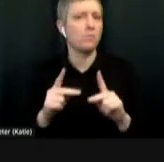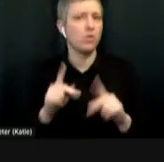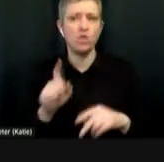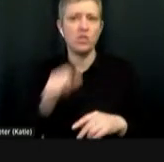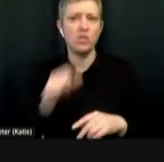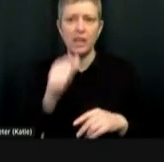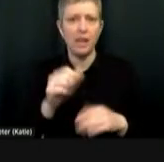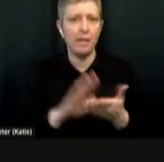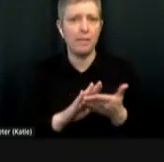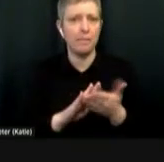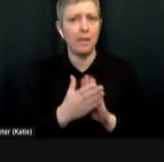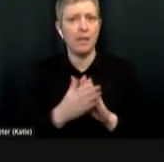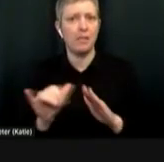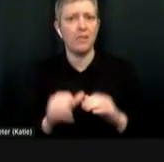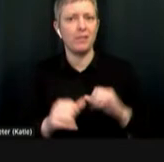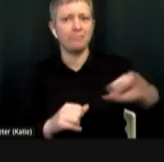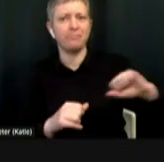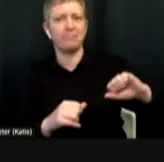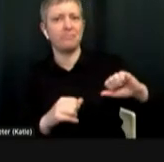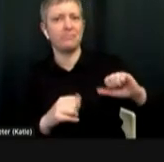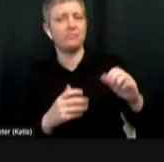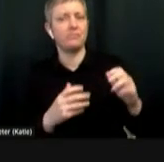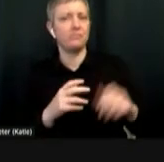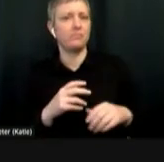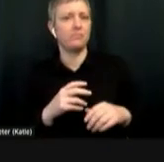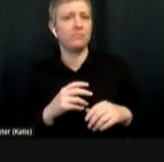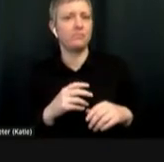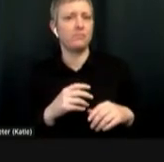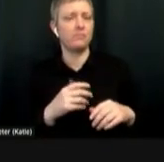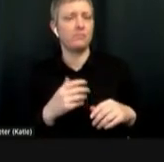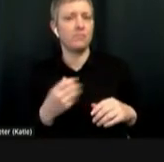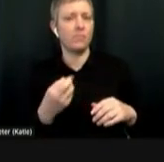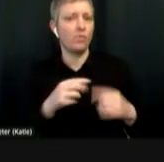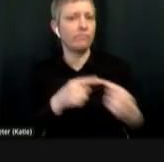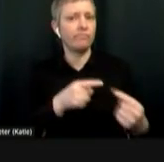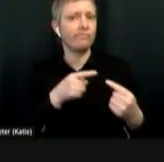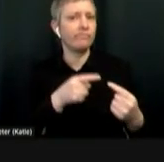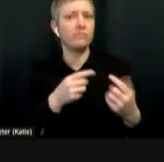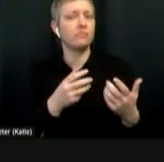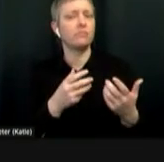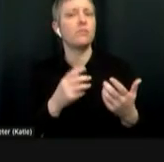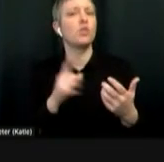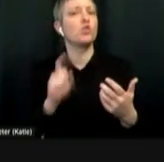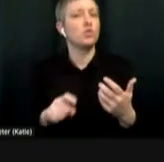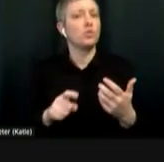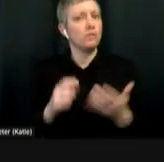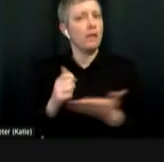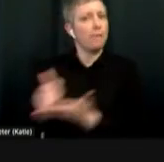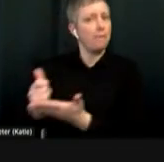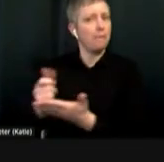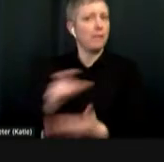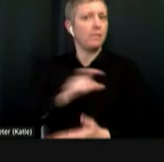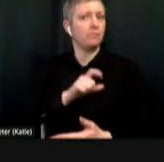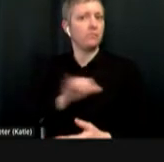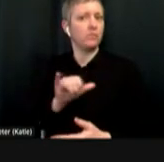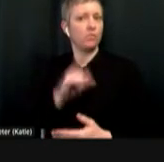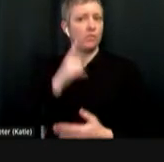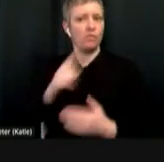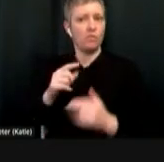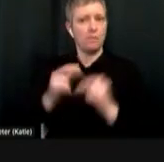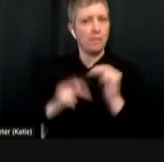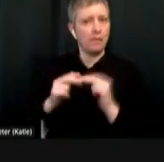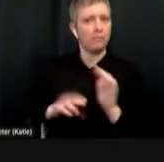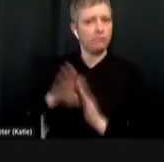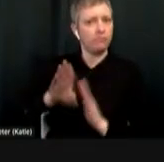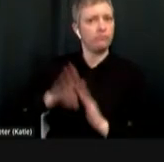helpful for them. It should be a way to improve performance and gain public trust and cooperation. Their job is much easier